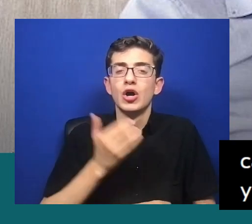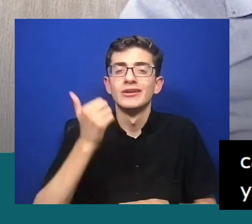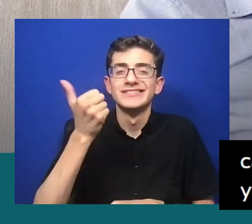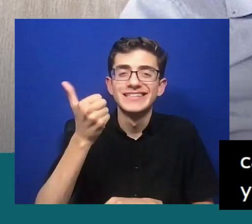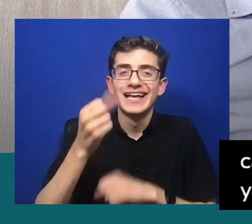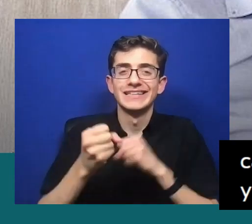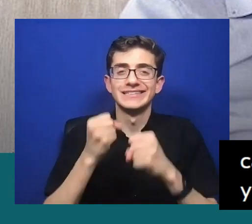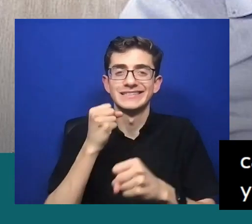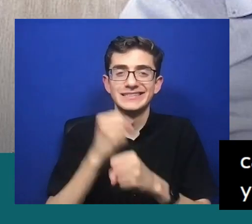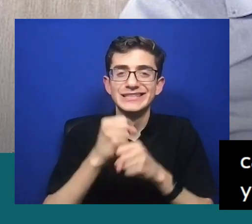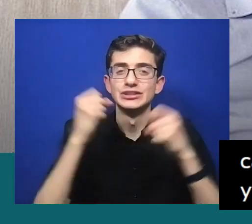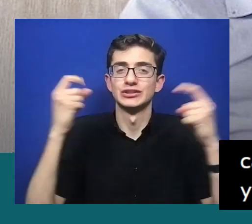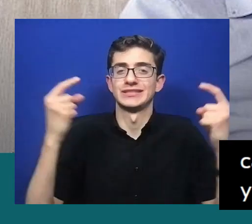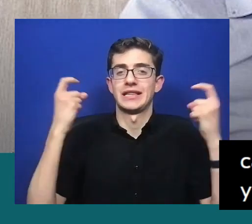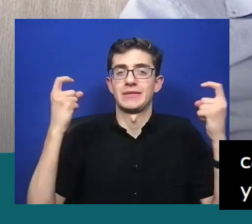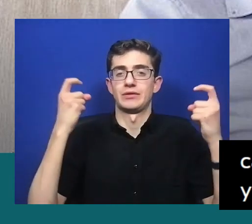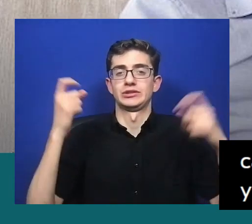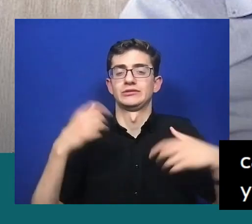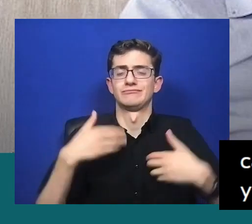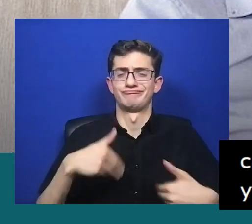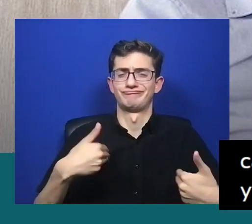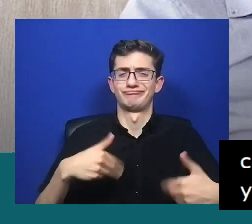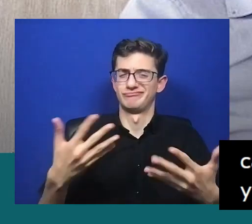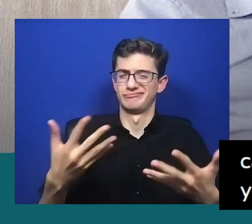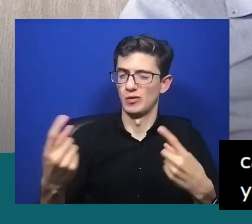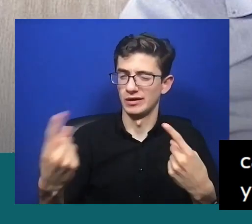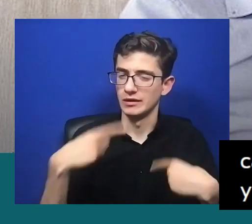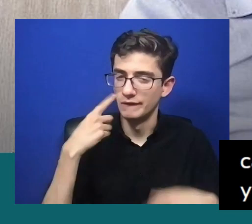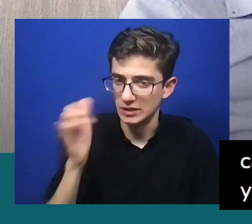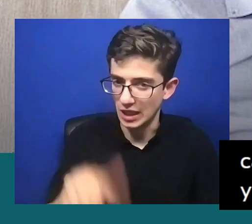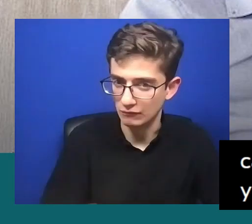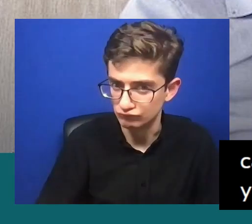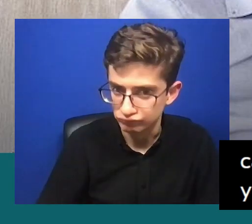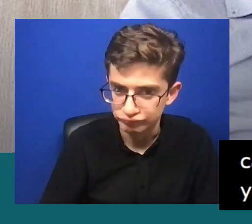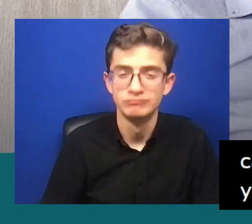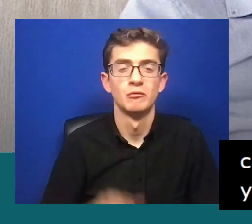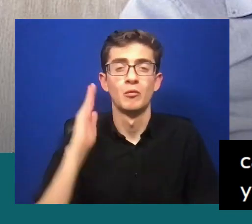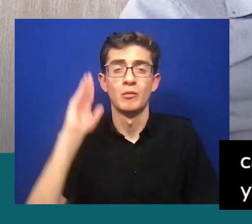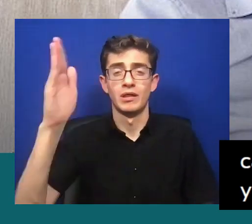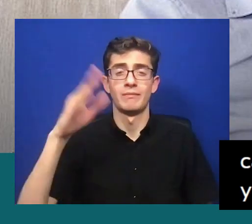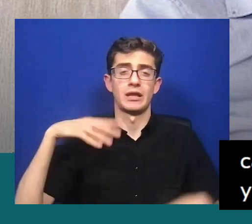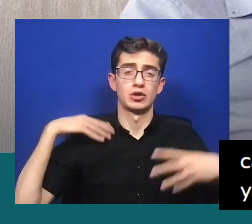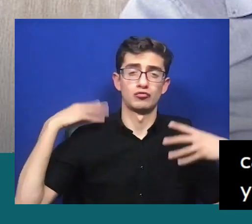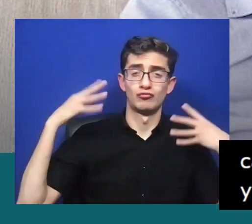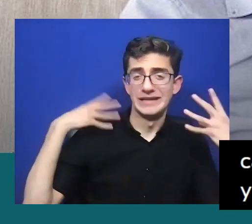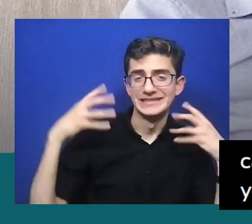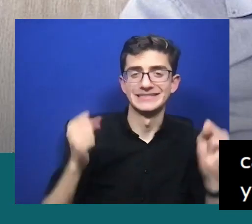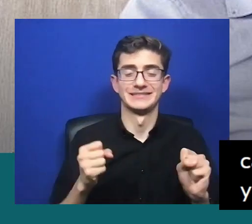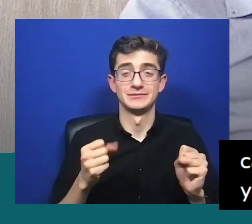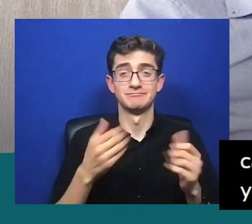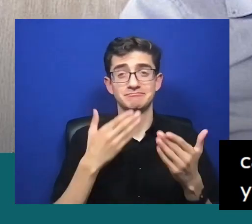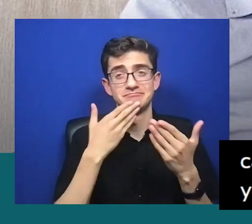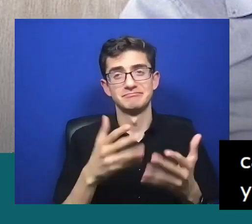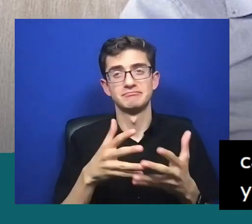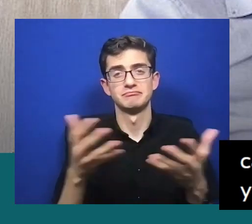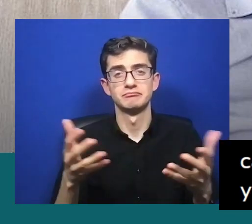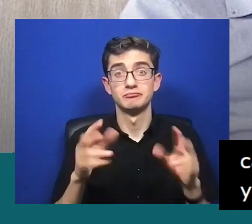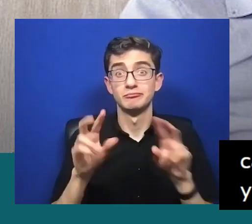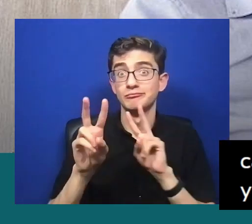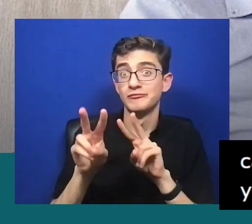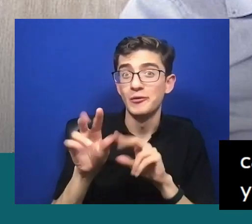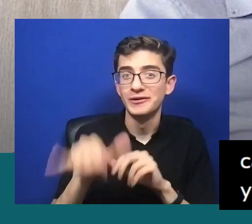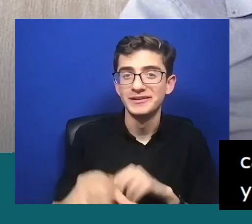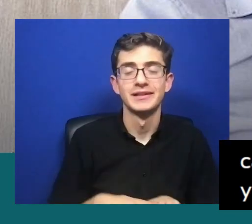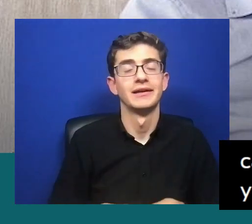celebration. You're going to want to be at that. It's going to be crazy. So thank you very much. We're looking forward to it.